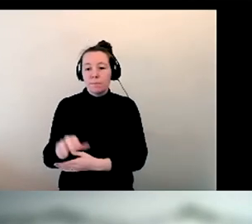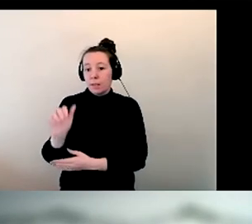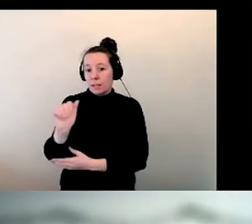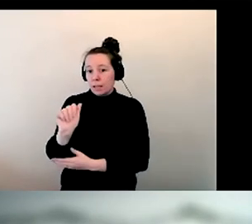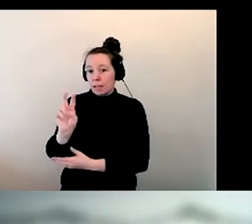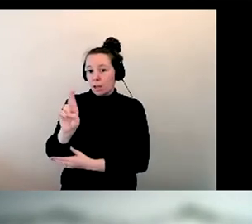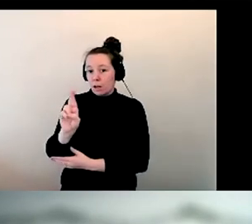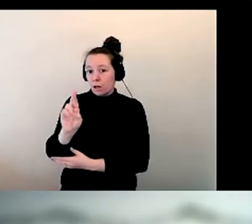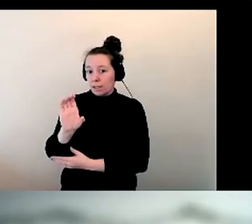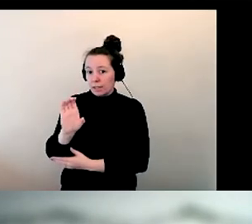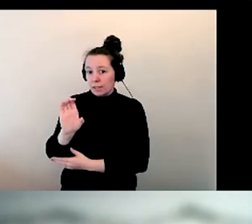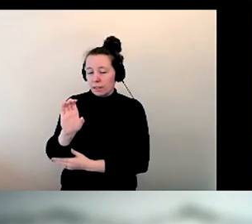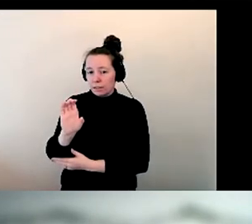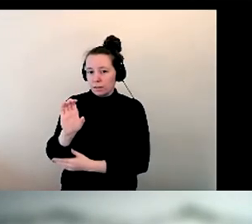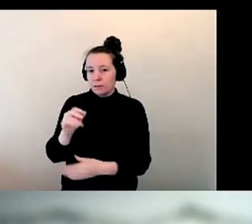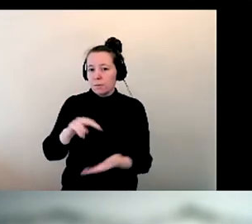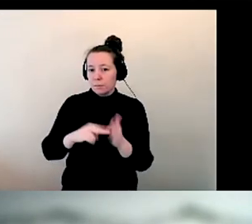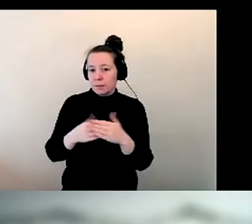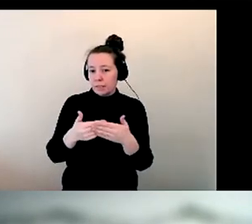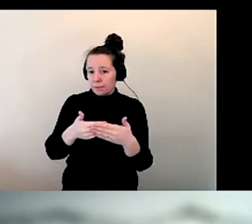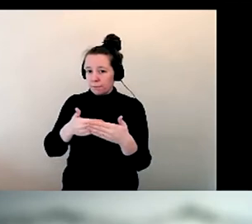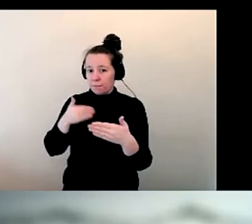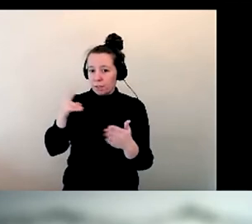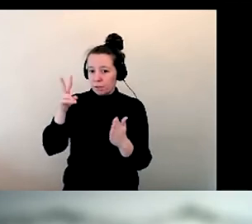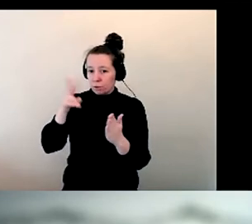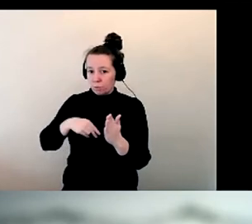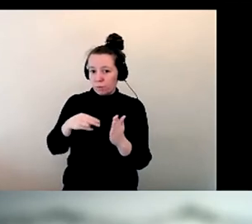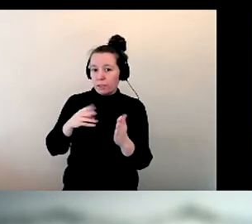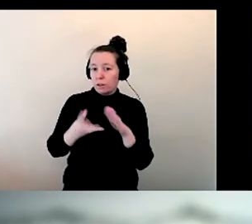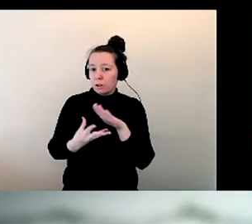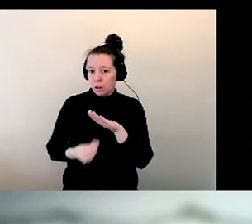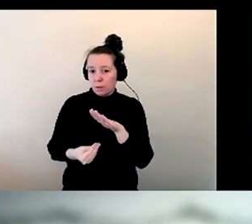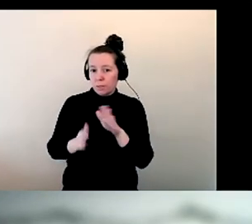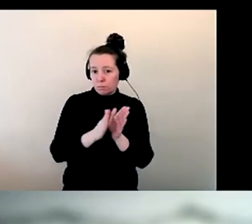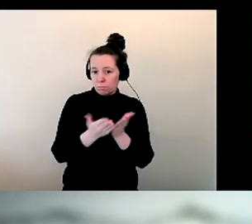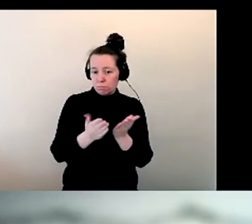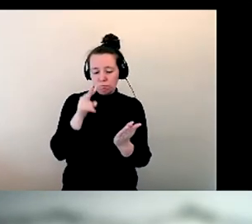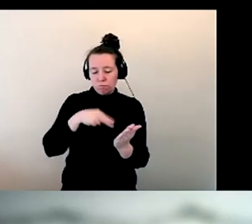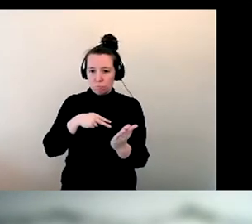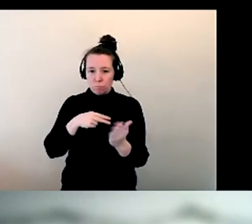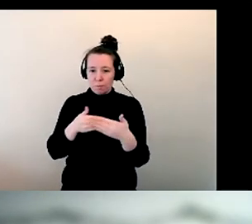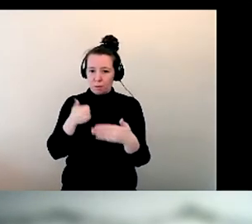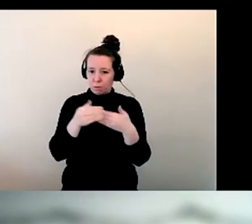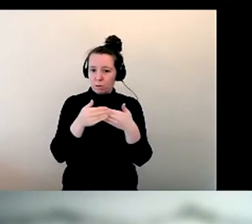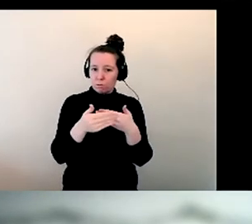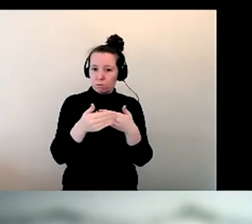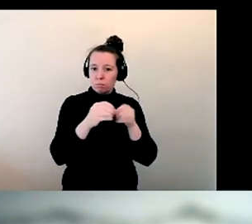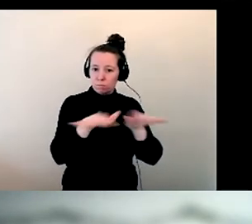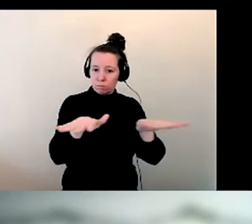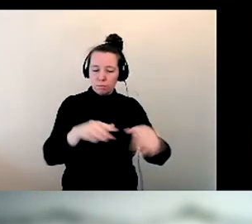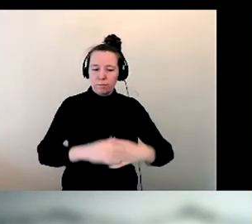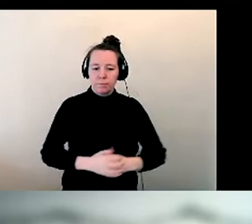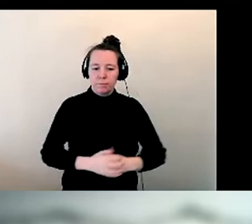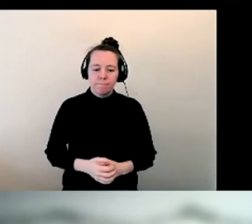e-galleys. I think it's a nice mix of like publishers I've reached out to versus people who've reached out